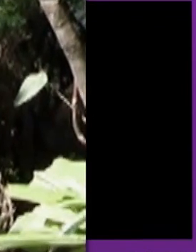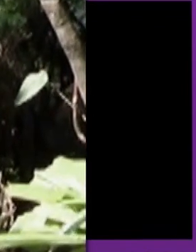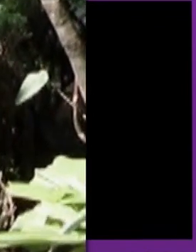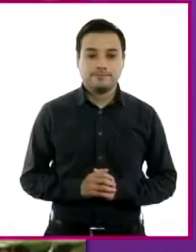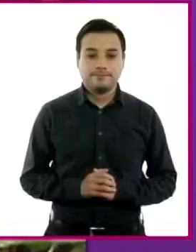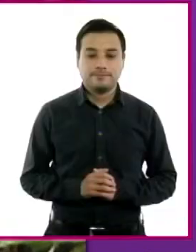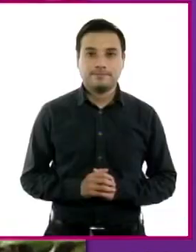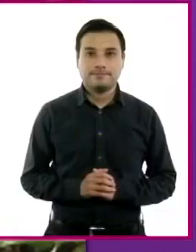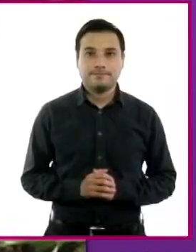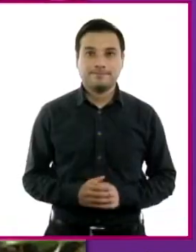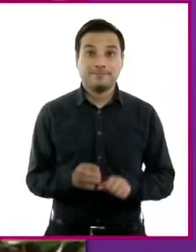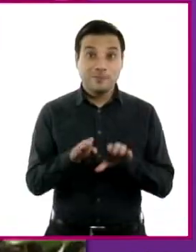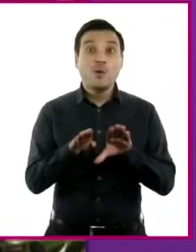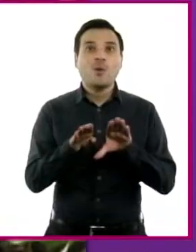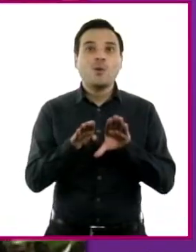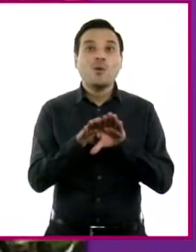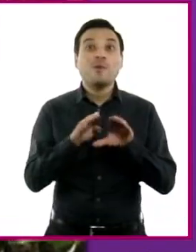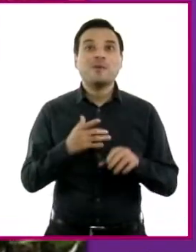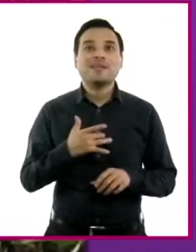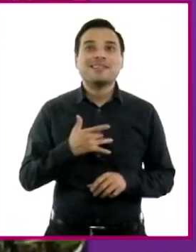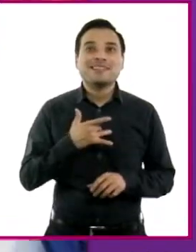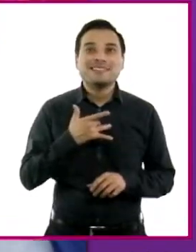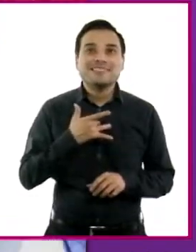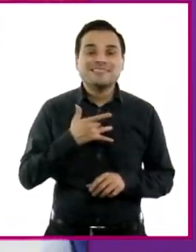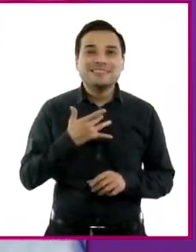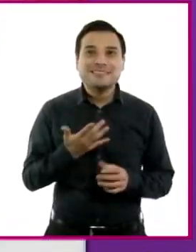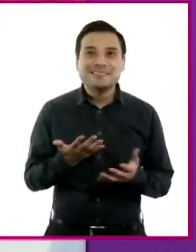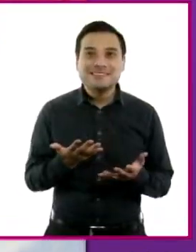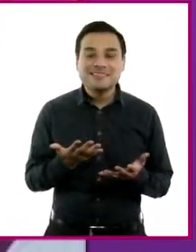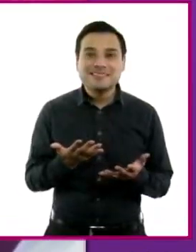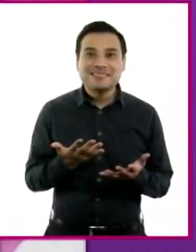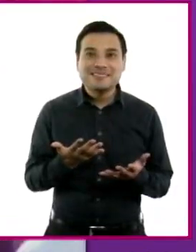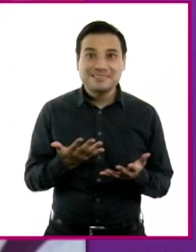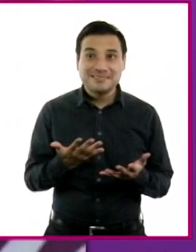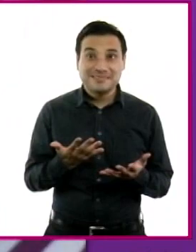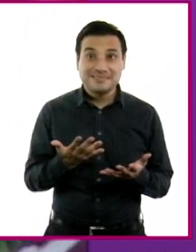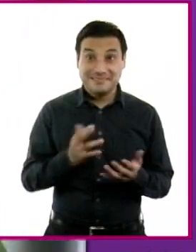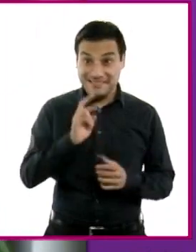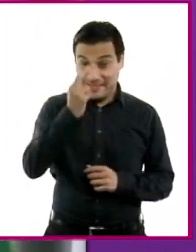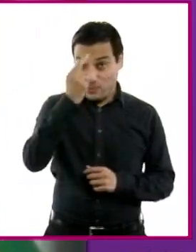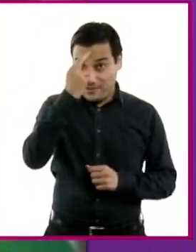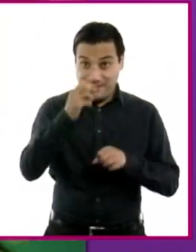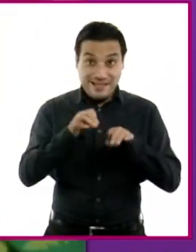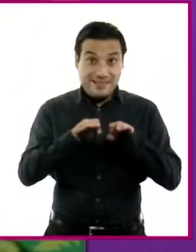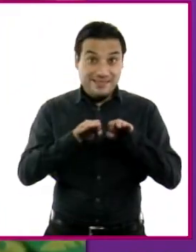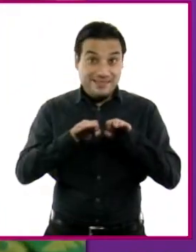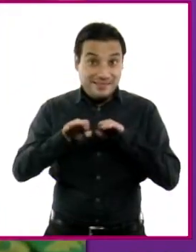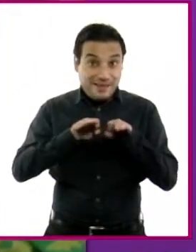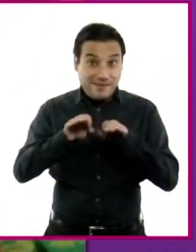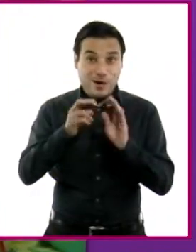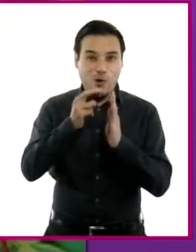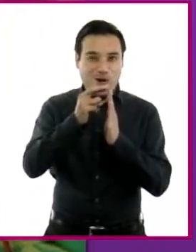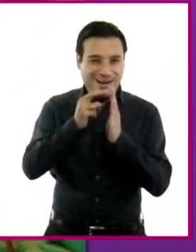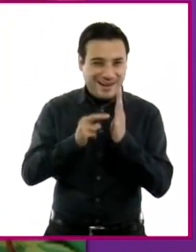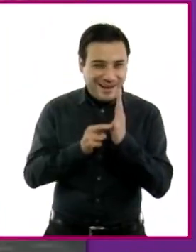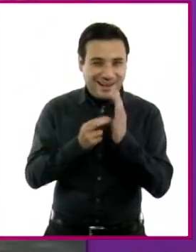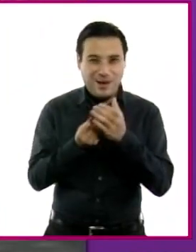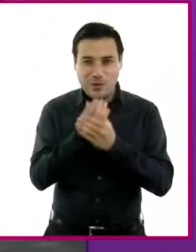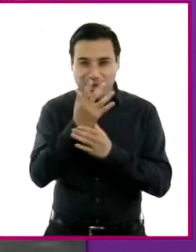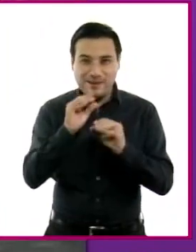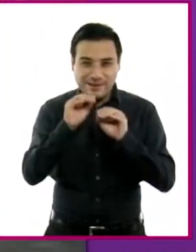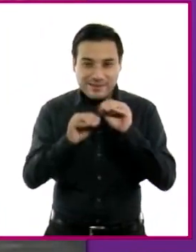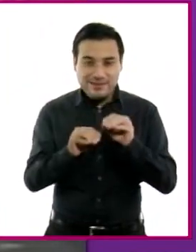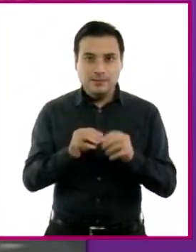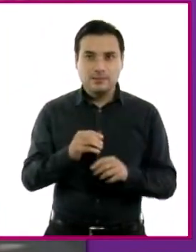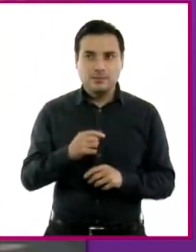¿Cómo te sientes con el trabajo que le hicimos al detective Wong sobre las 9 reglas que creamos para la escuela de detectives? Yo me siento